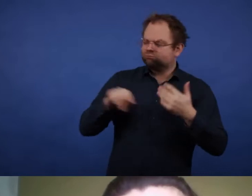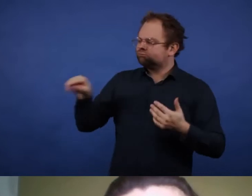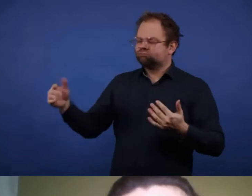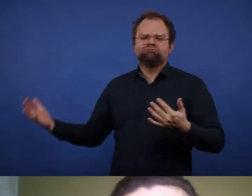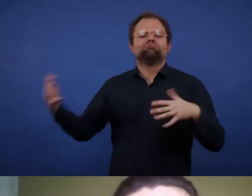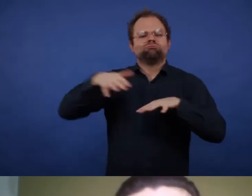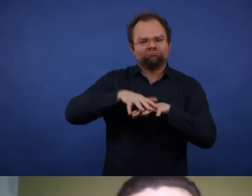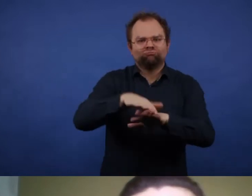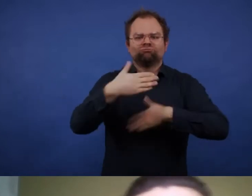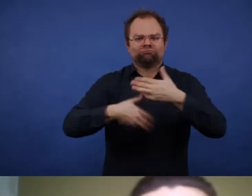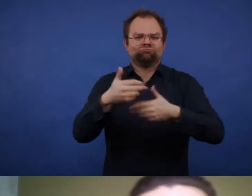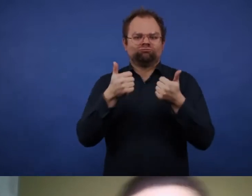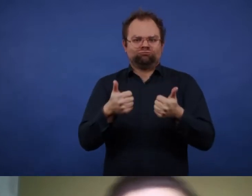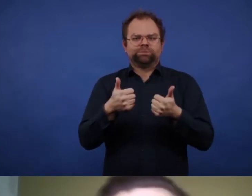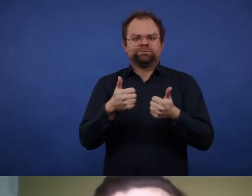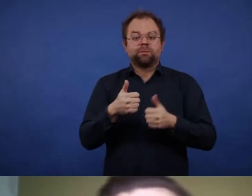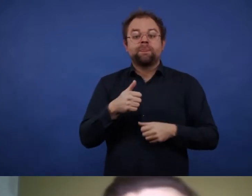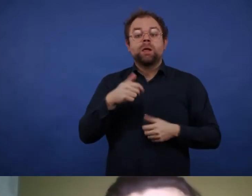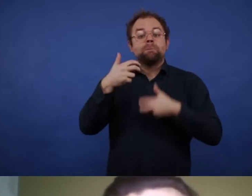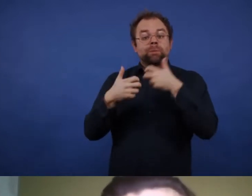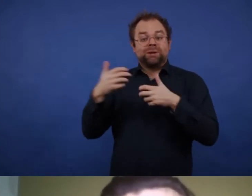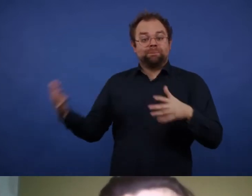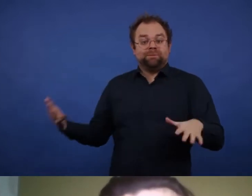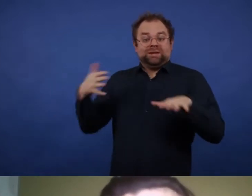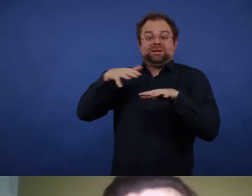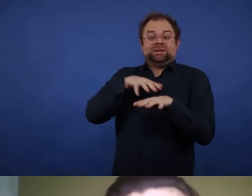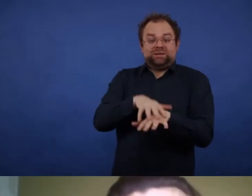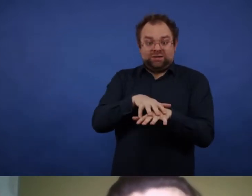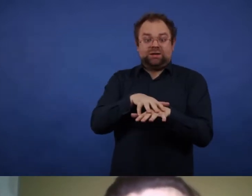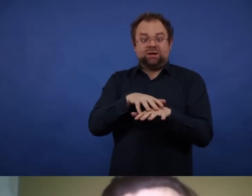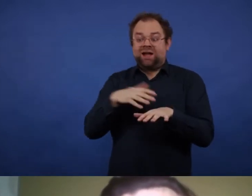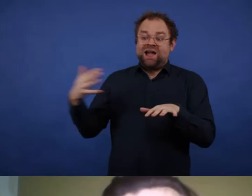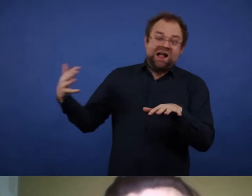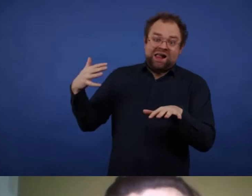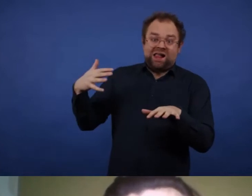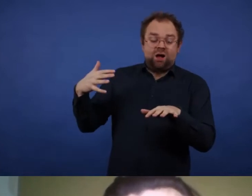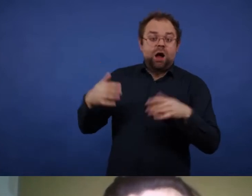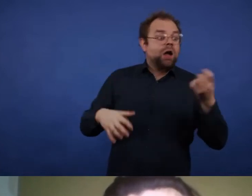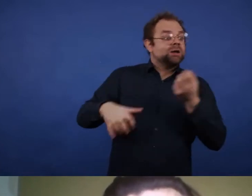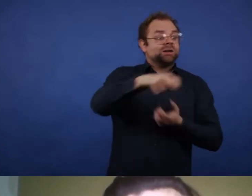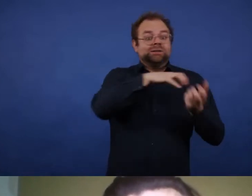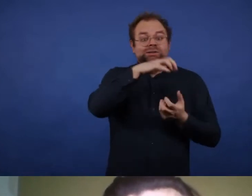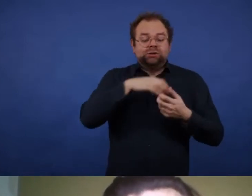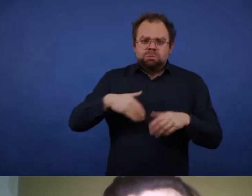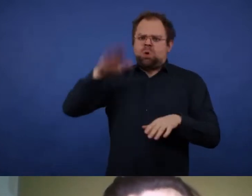right to education. But the problem of integration becomes even worse in times of crises.